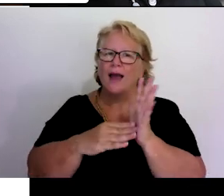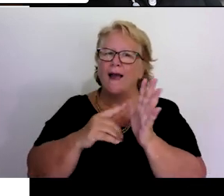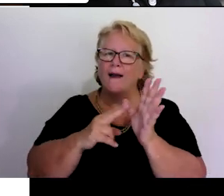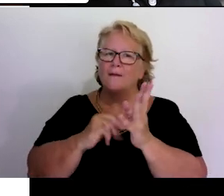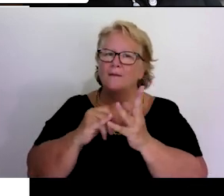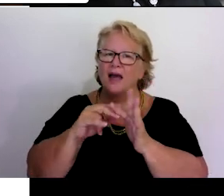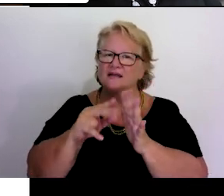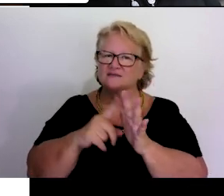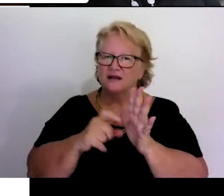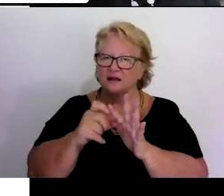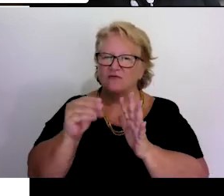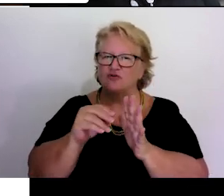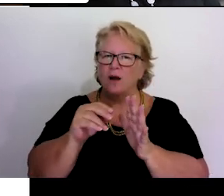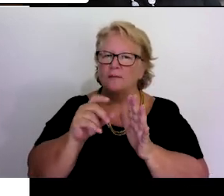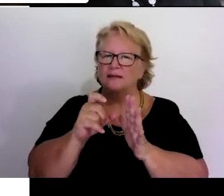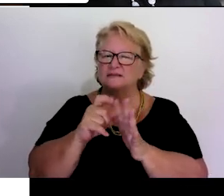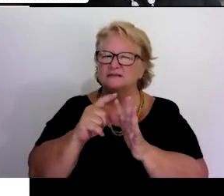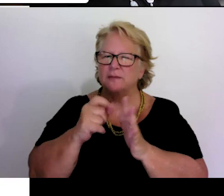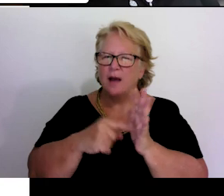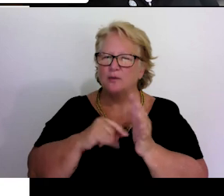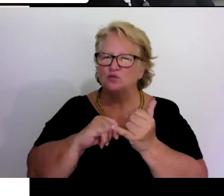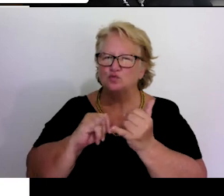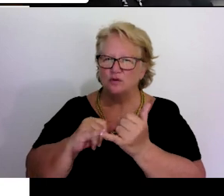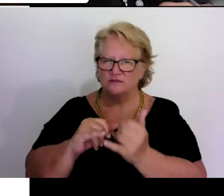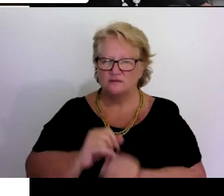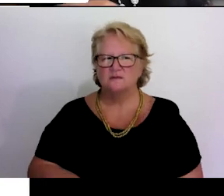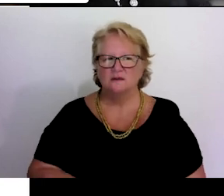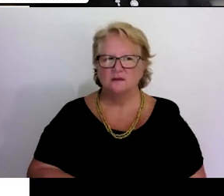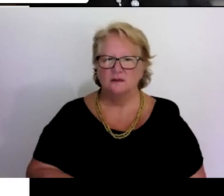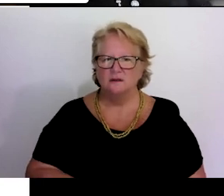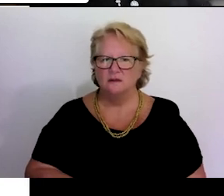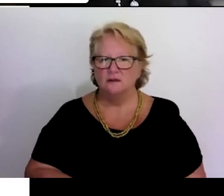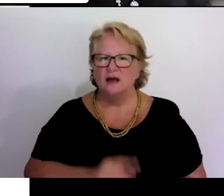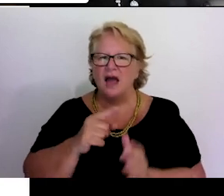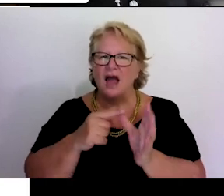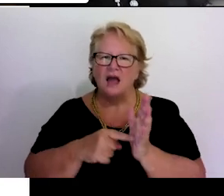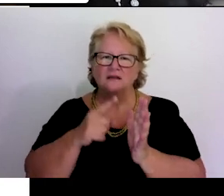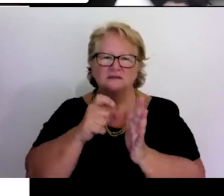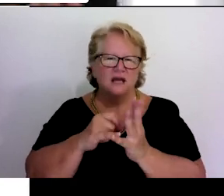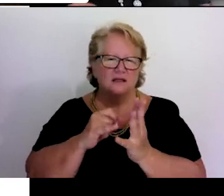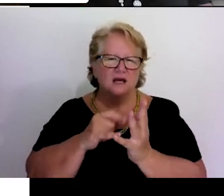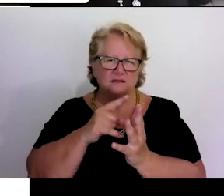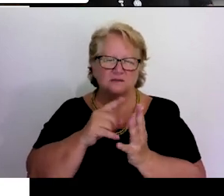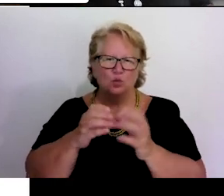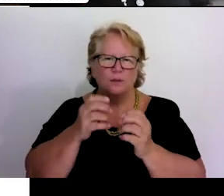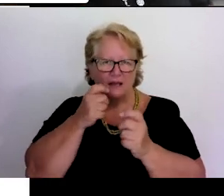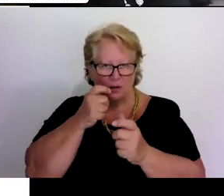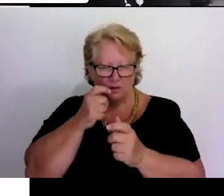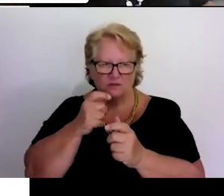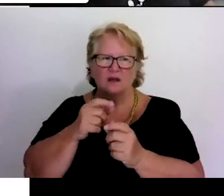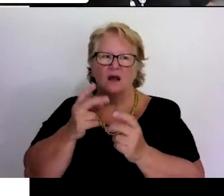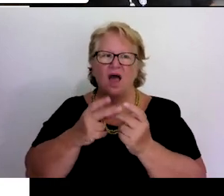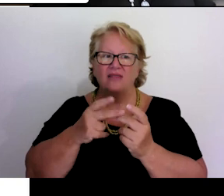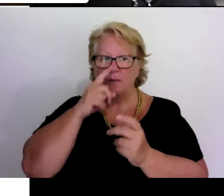Social Services. So Luke is Group Manager in Disability and Carers at DSS. And the other people on the